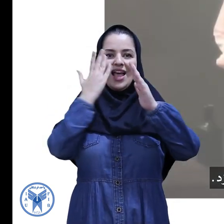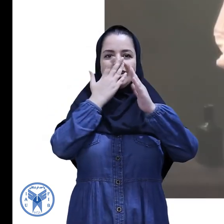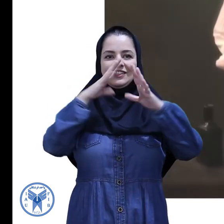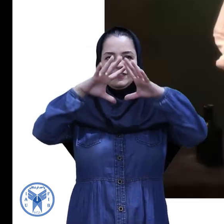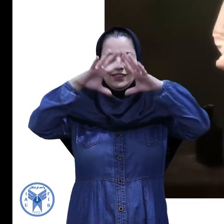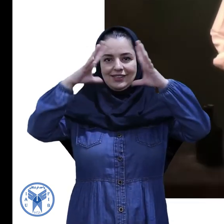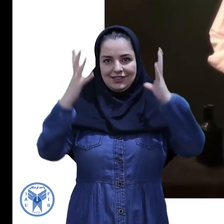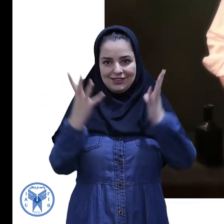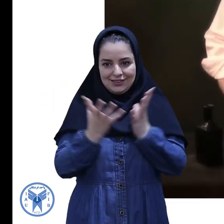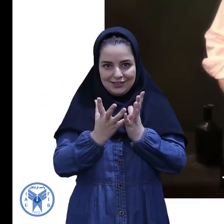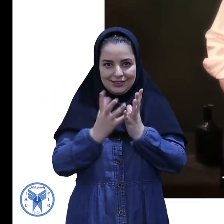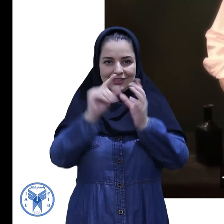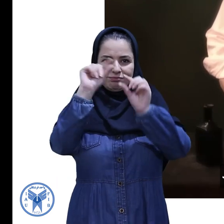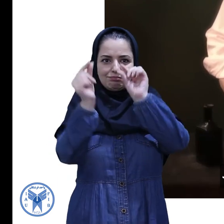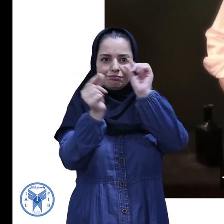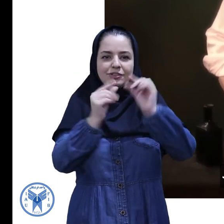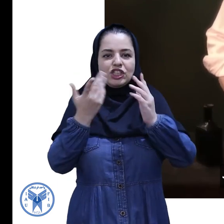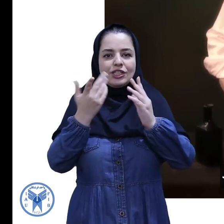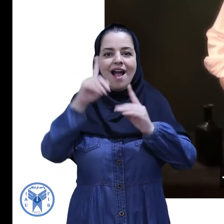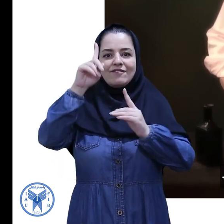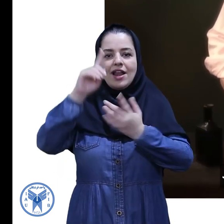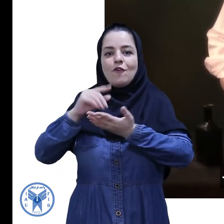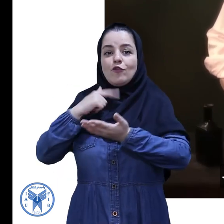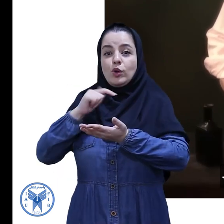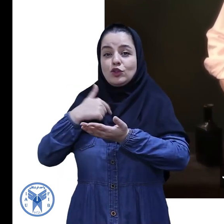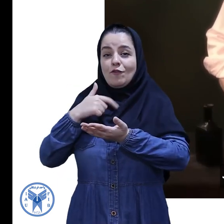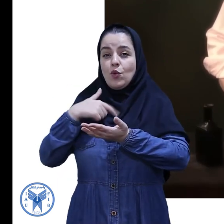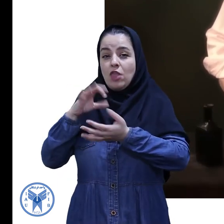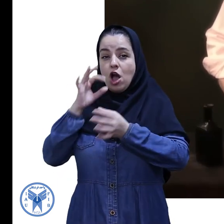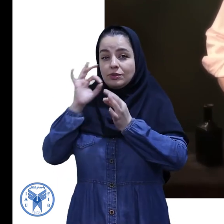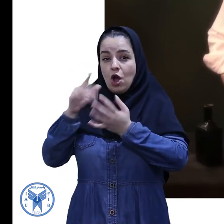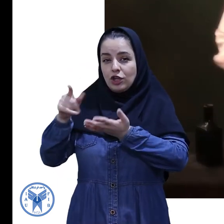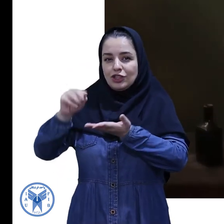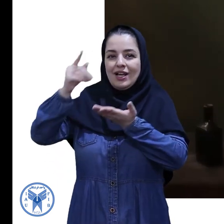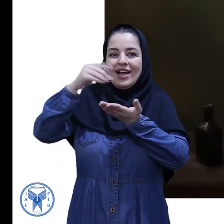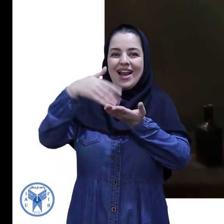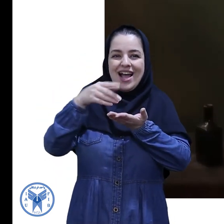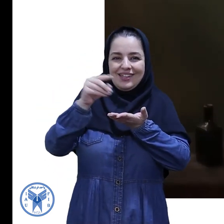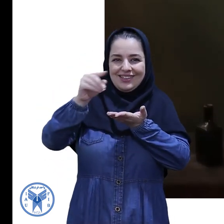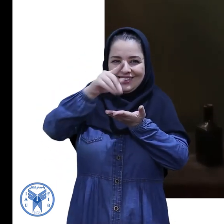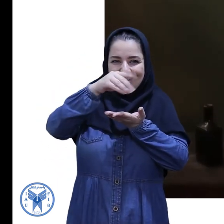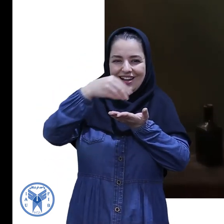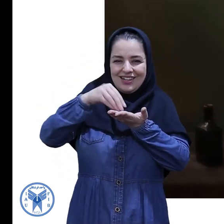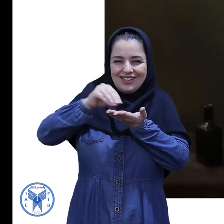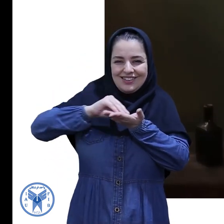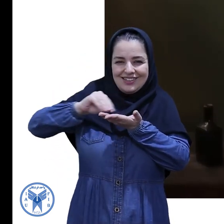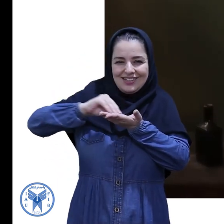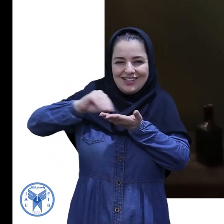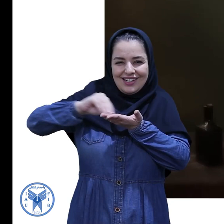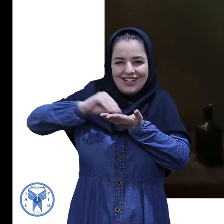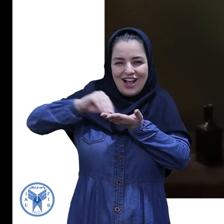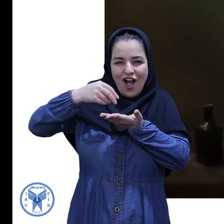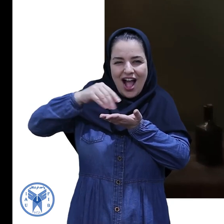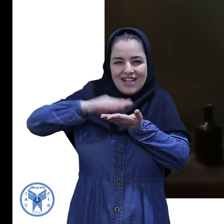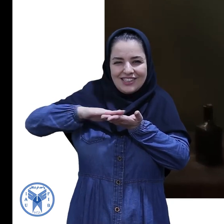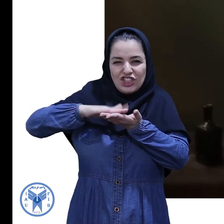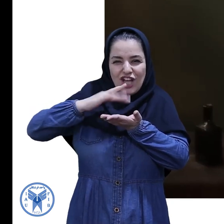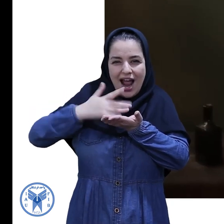light. Wedgwood is experimenting with silver nitrate, and he's brushing silver nitrate onto